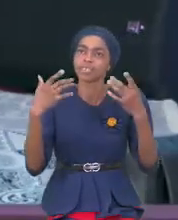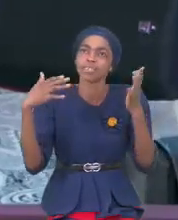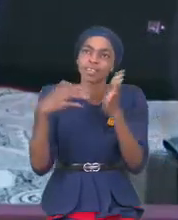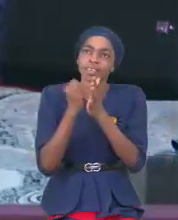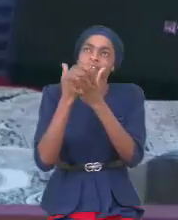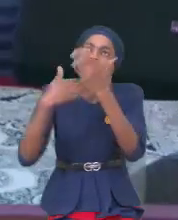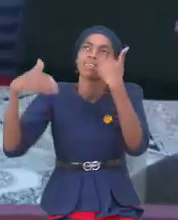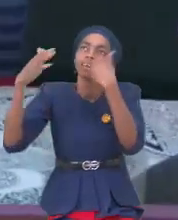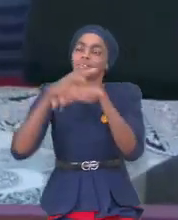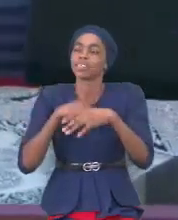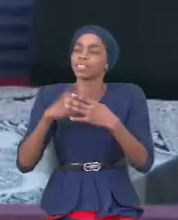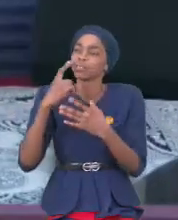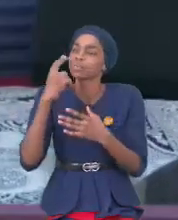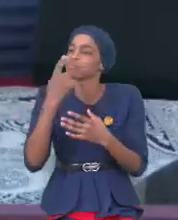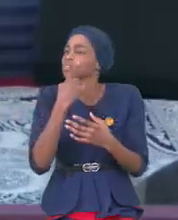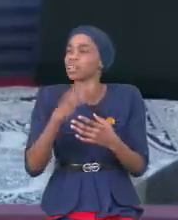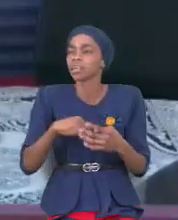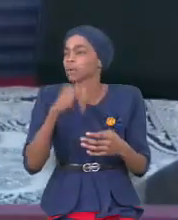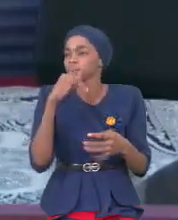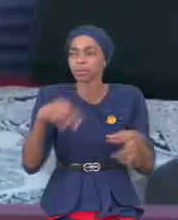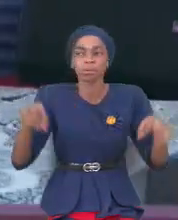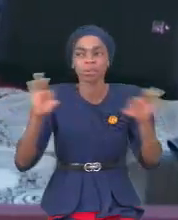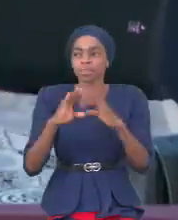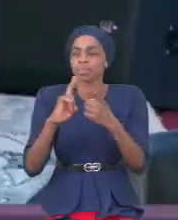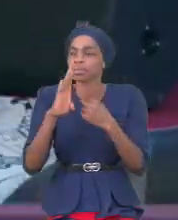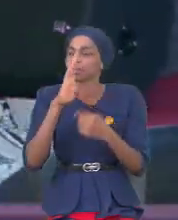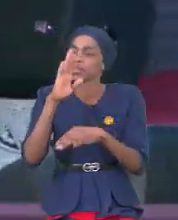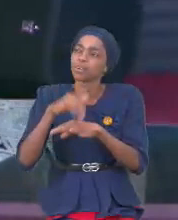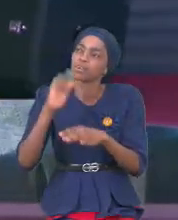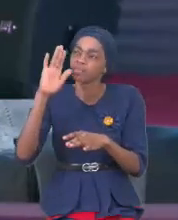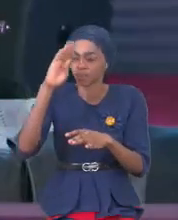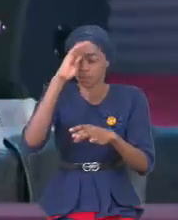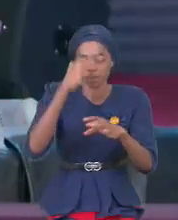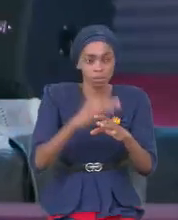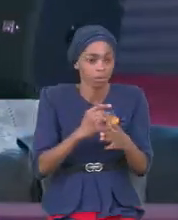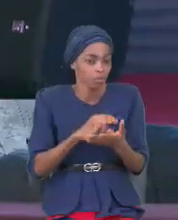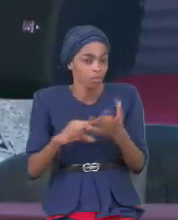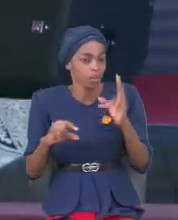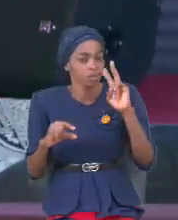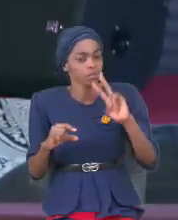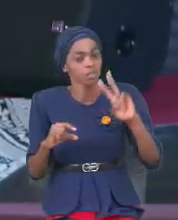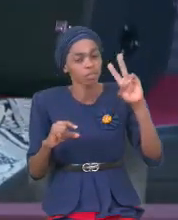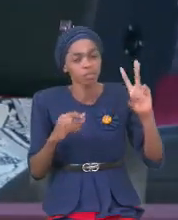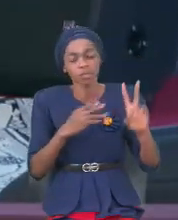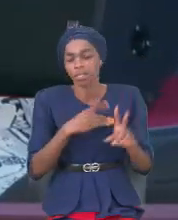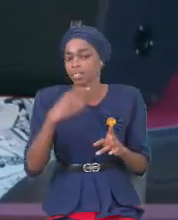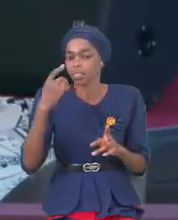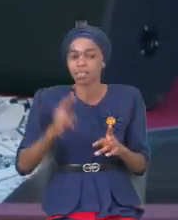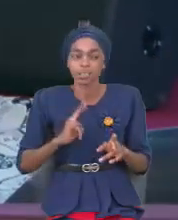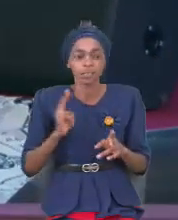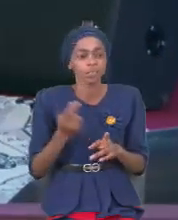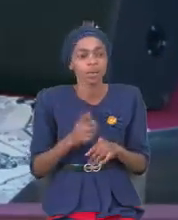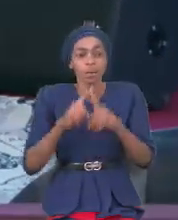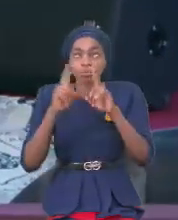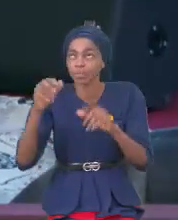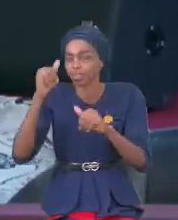be called thy son. And then in verse 22, he tells us, but the father said unto his servants,